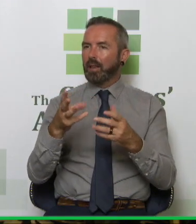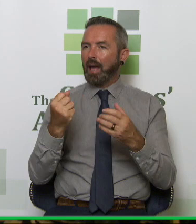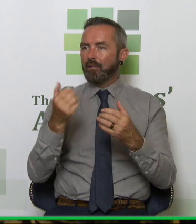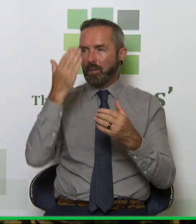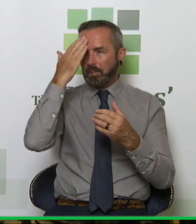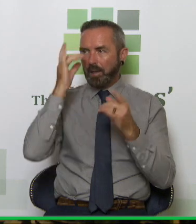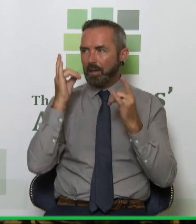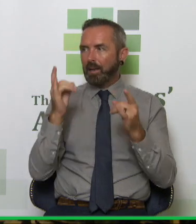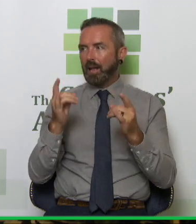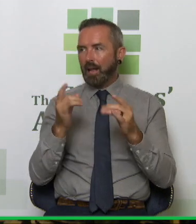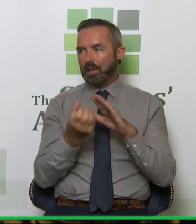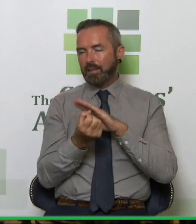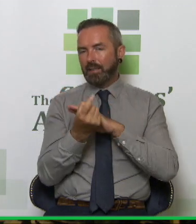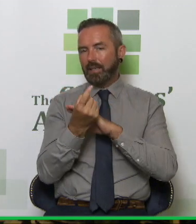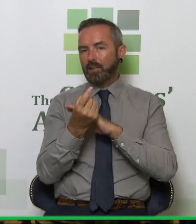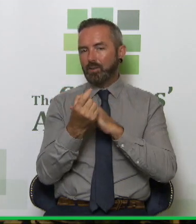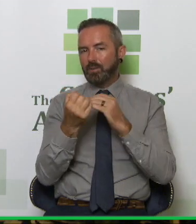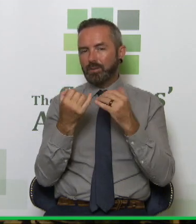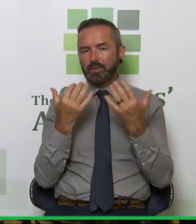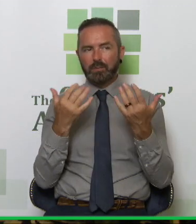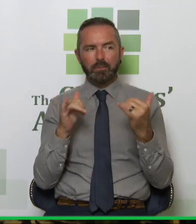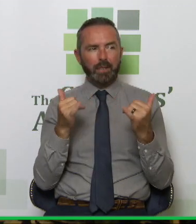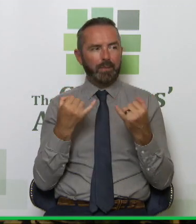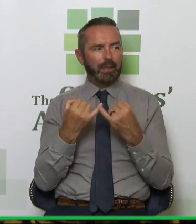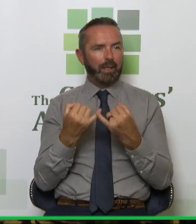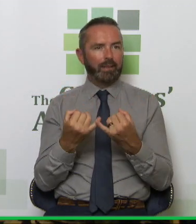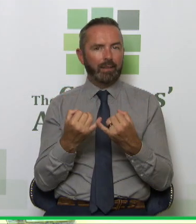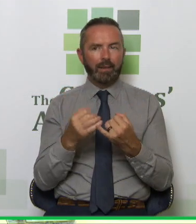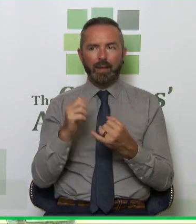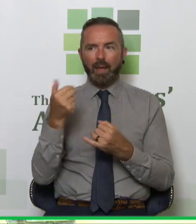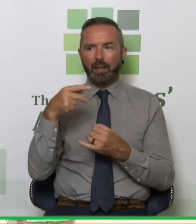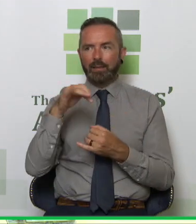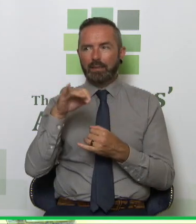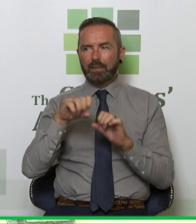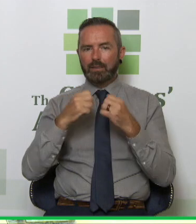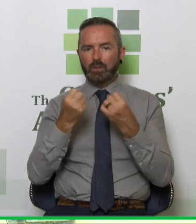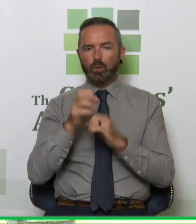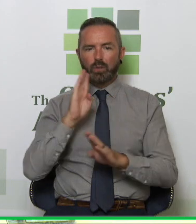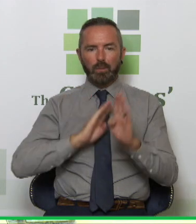mental health issues that could be antisocial behavior.